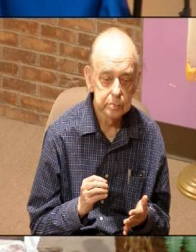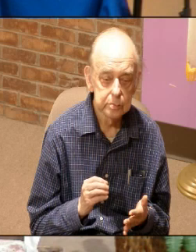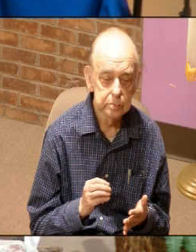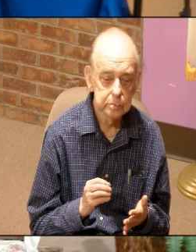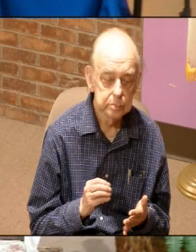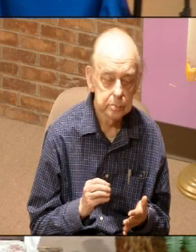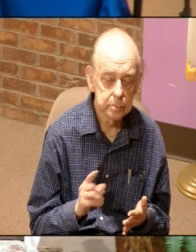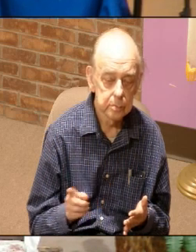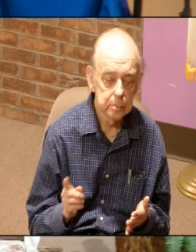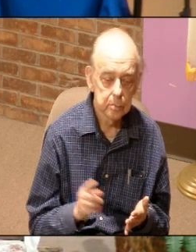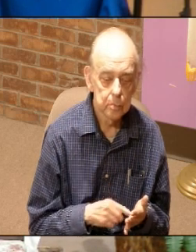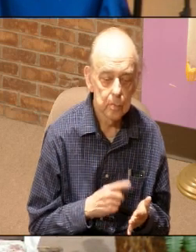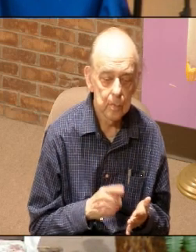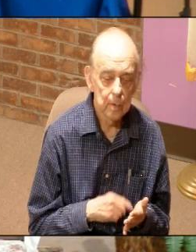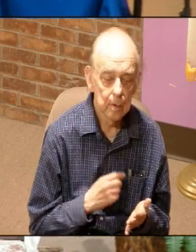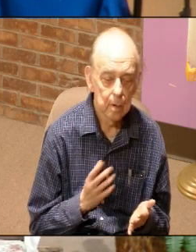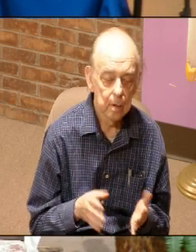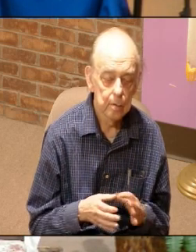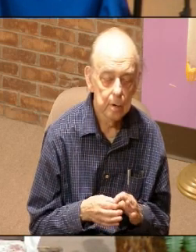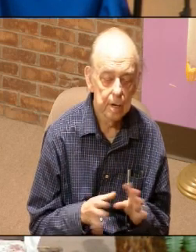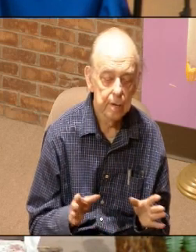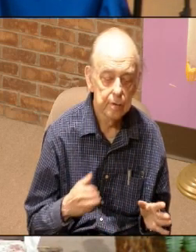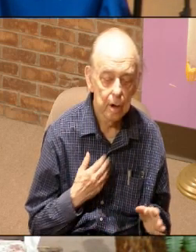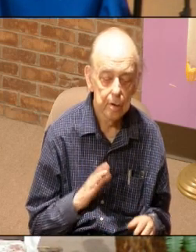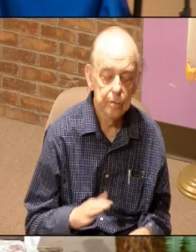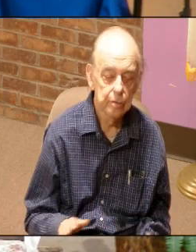There are some times we've got to release our children